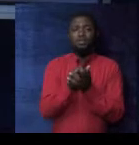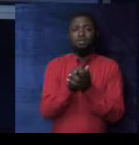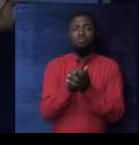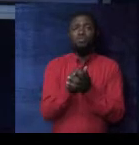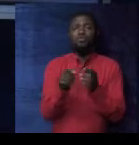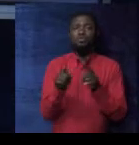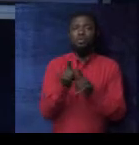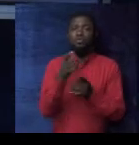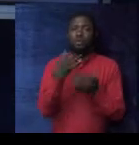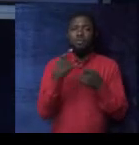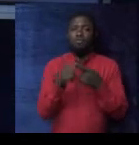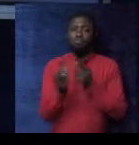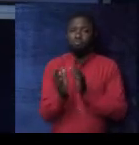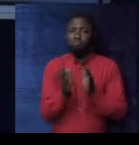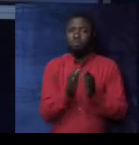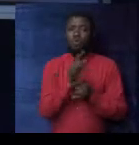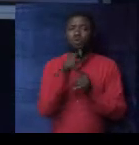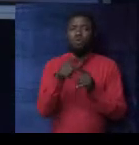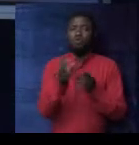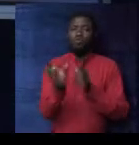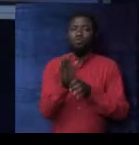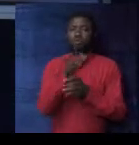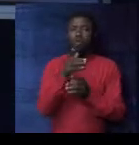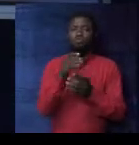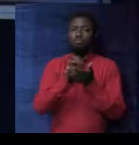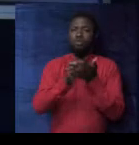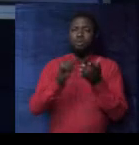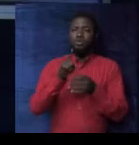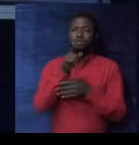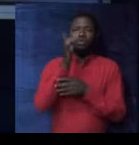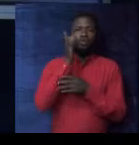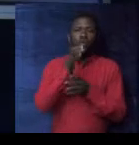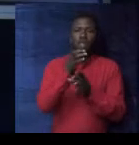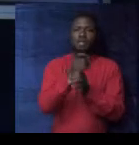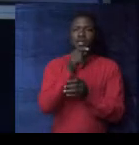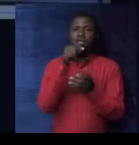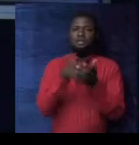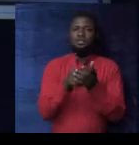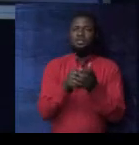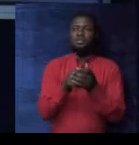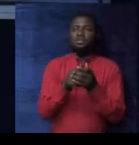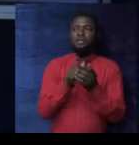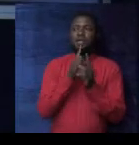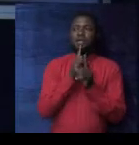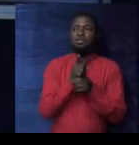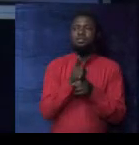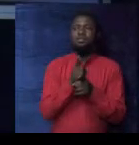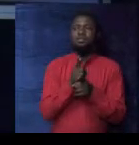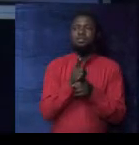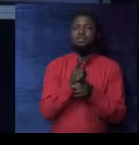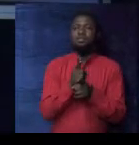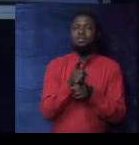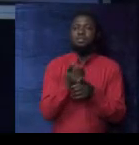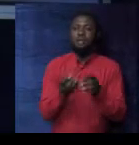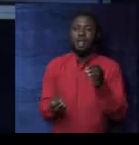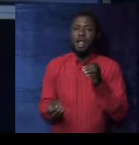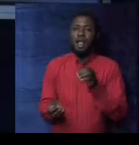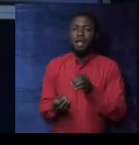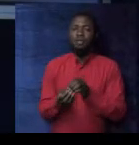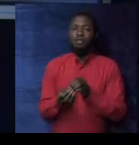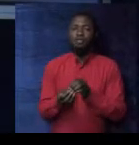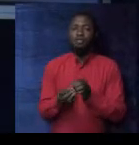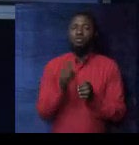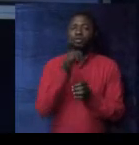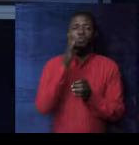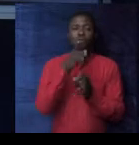under tens. Then you do your subtraction, and I believe that you should get this answer 6,000. You do the addition part, I beg